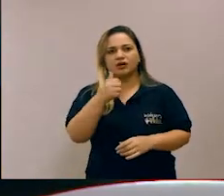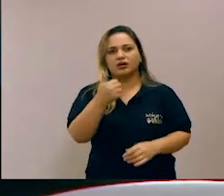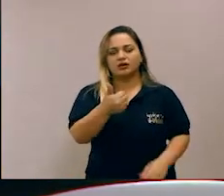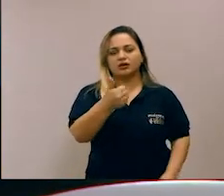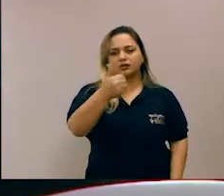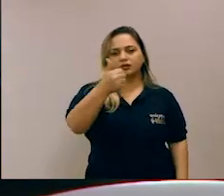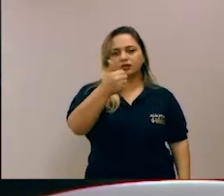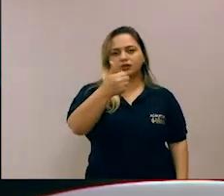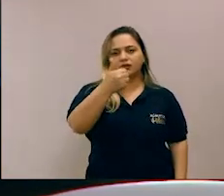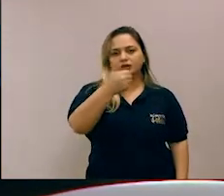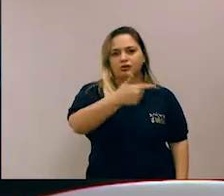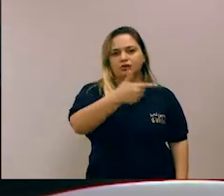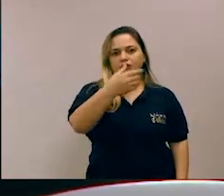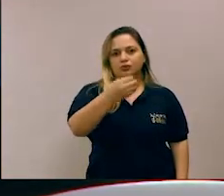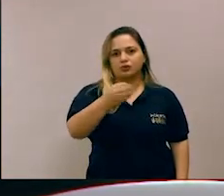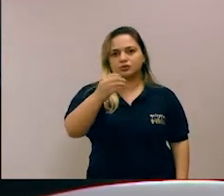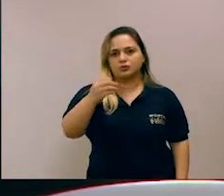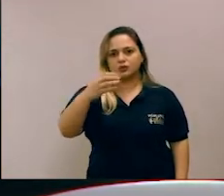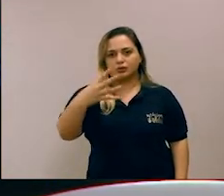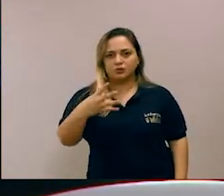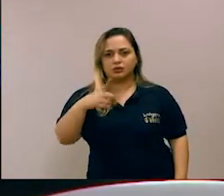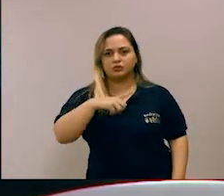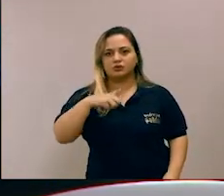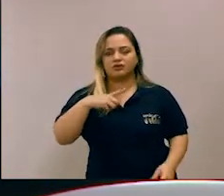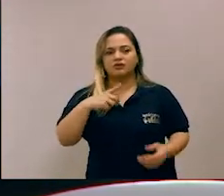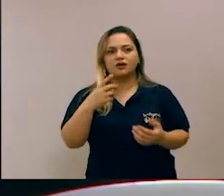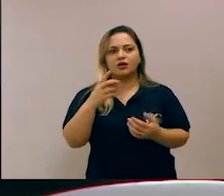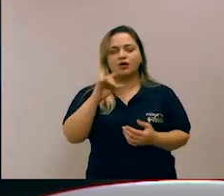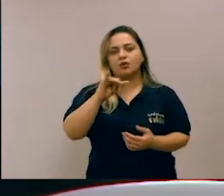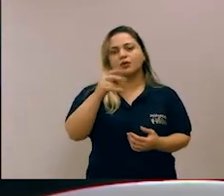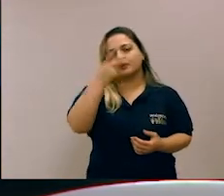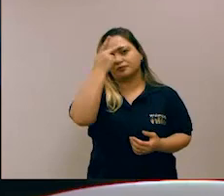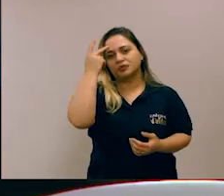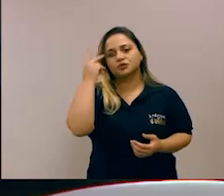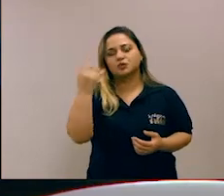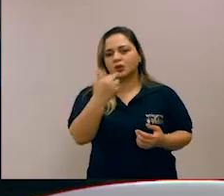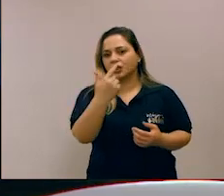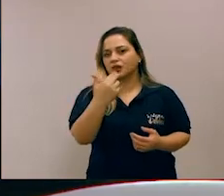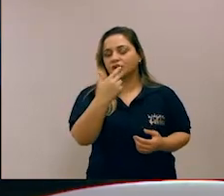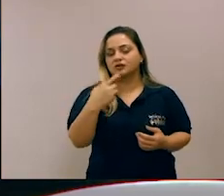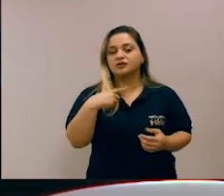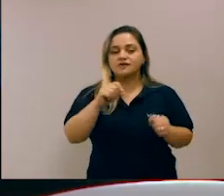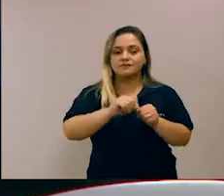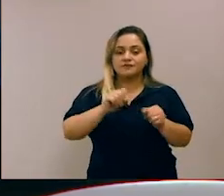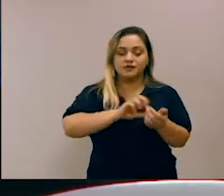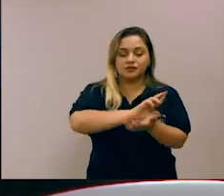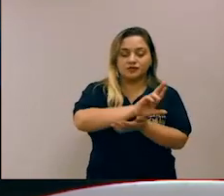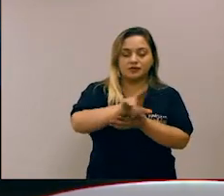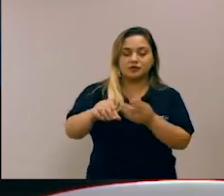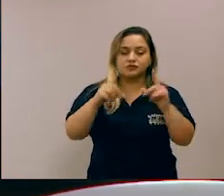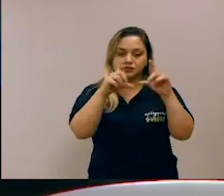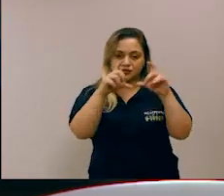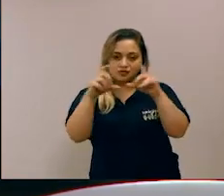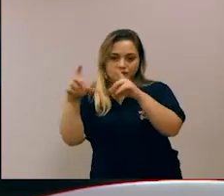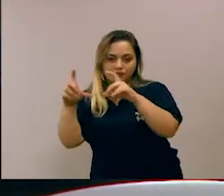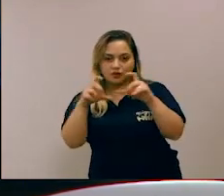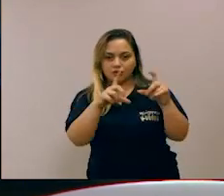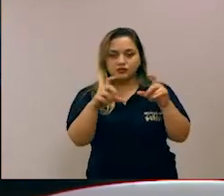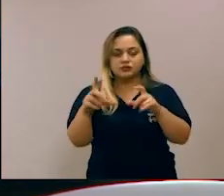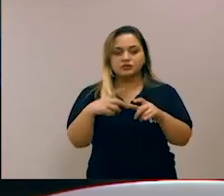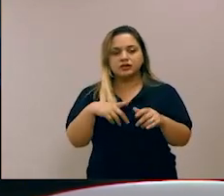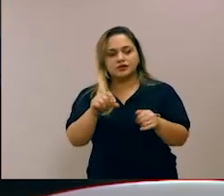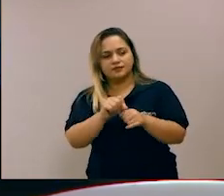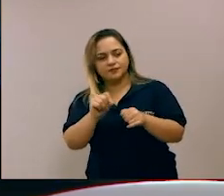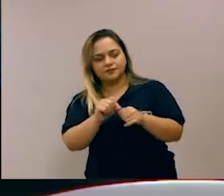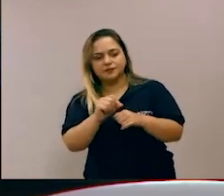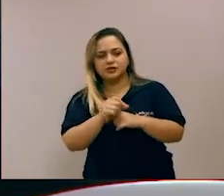2004, a Dutch photographer, Jan Benny, he took a series of photographs called Bureaucracy. He went